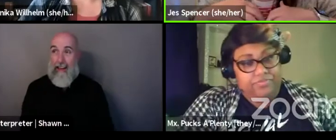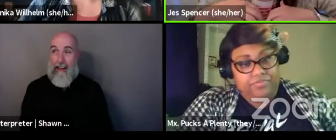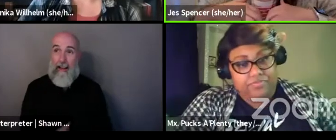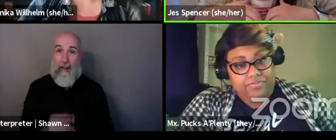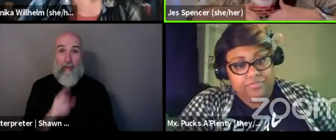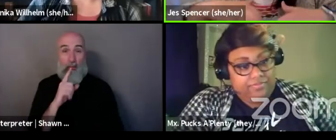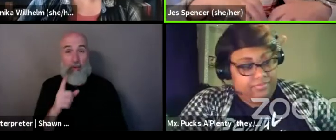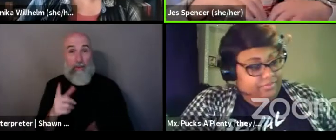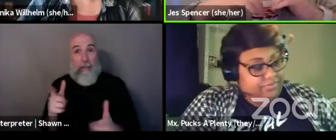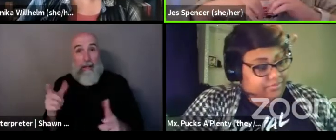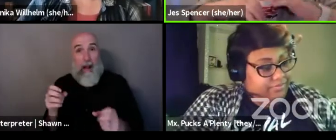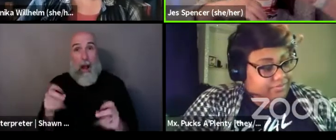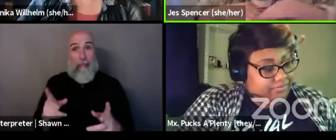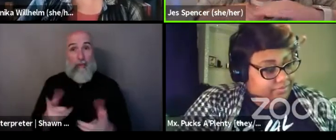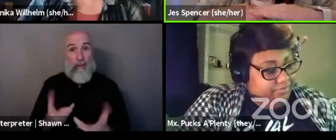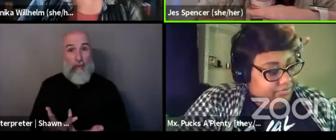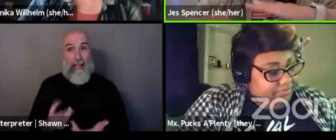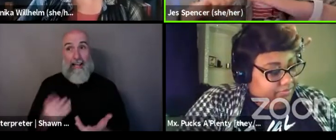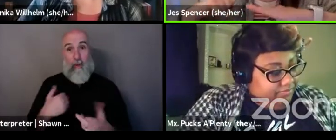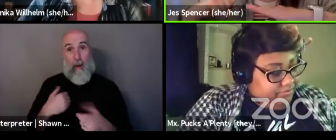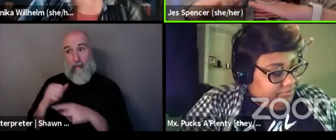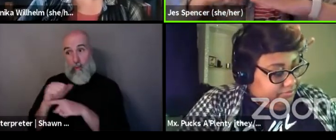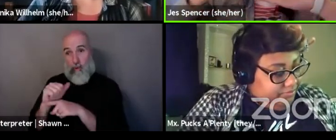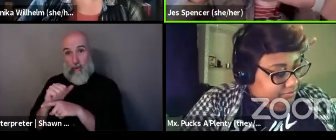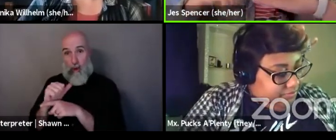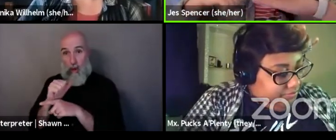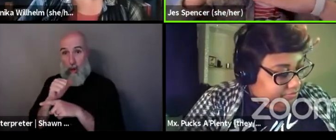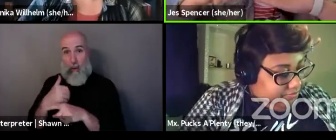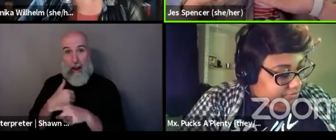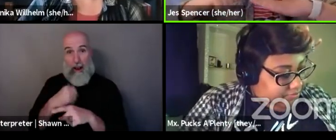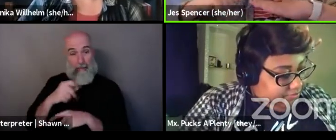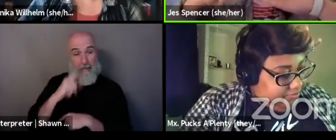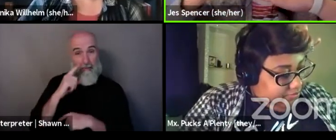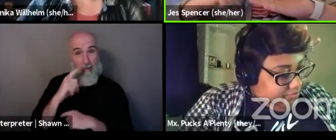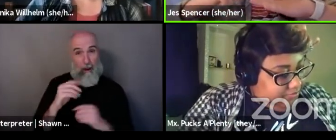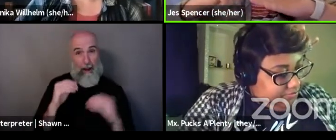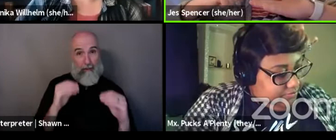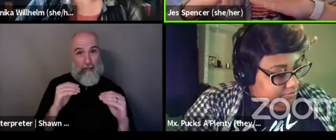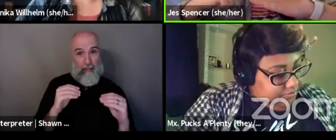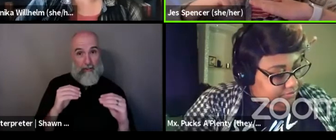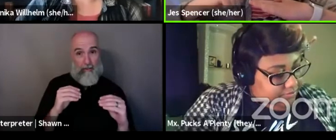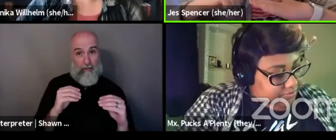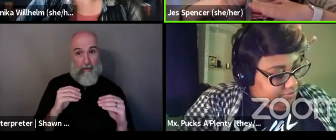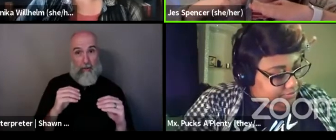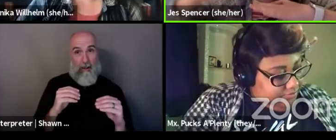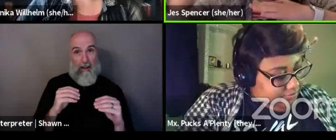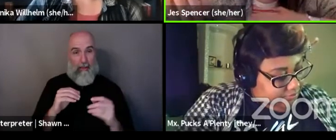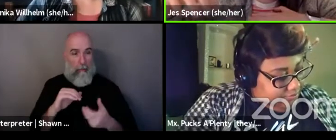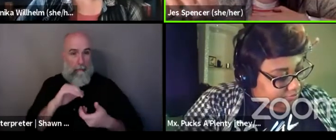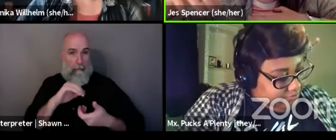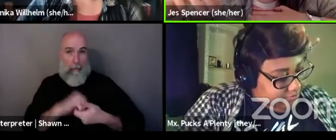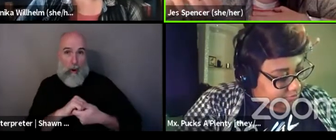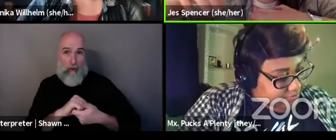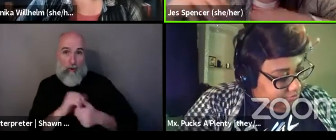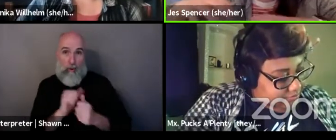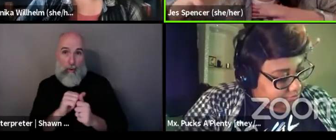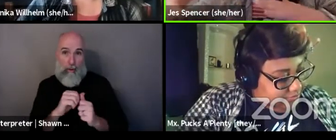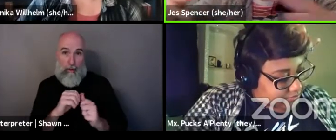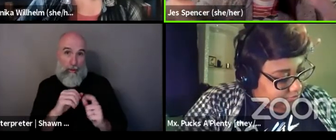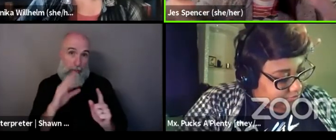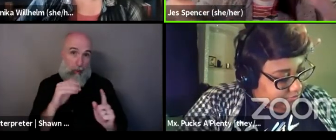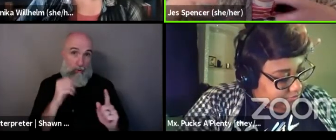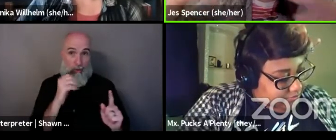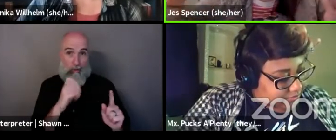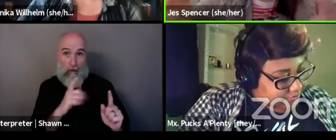opportunity there though. If you have rehearsals and you don't have space for education, partner with something like the Boys and Girls Club,